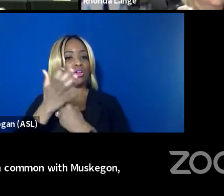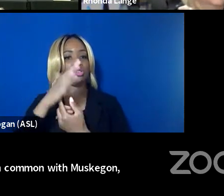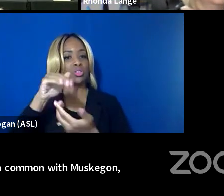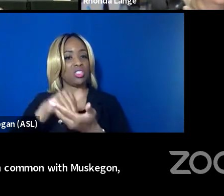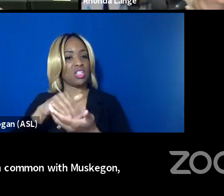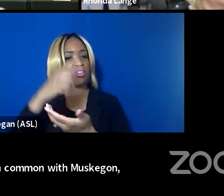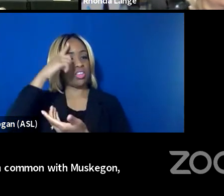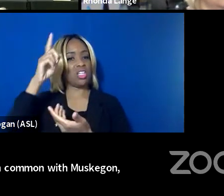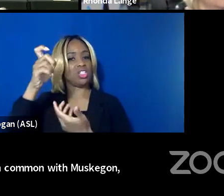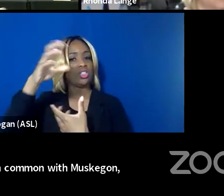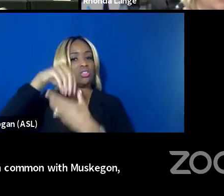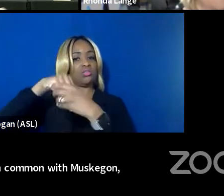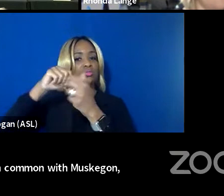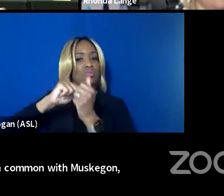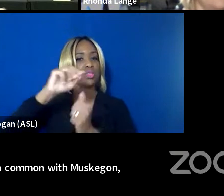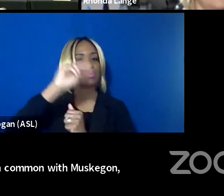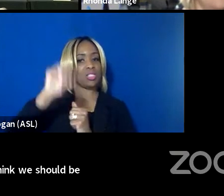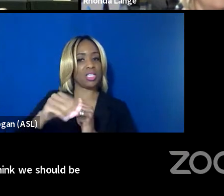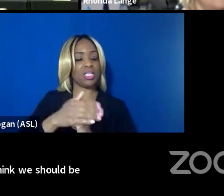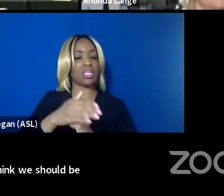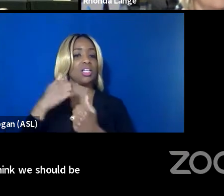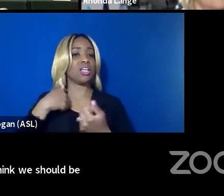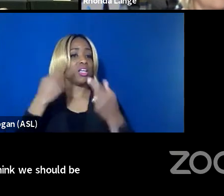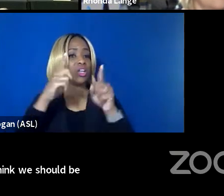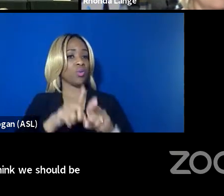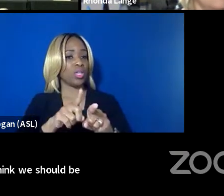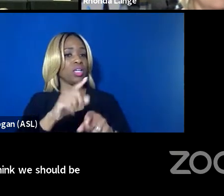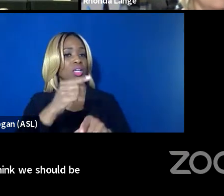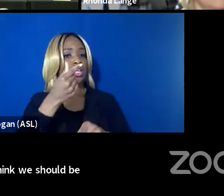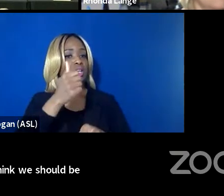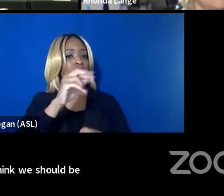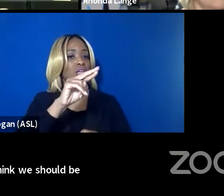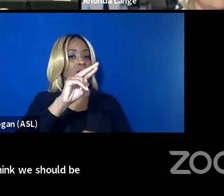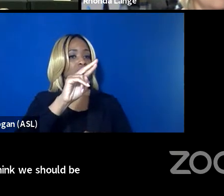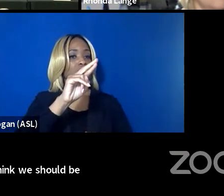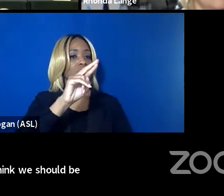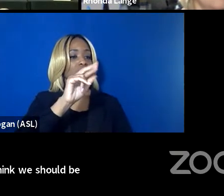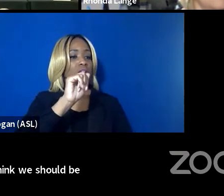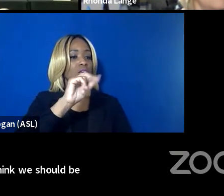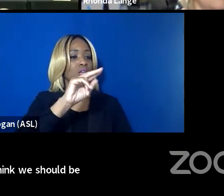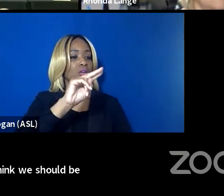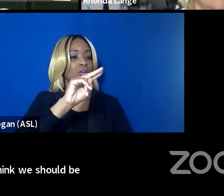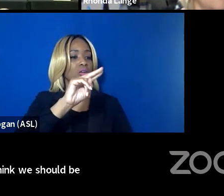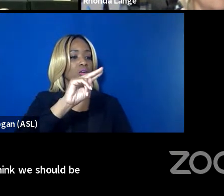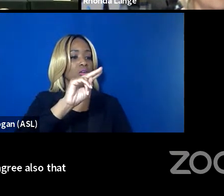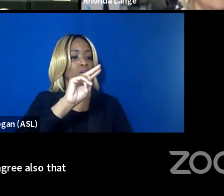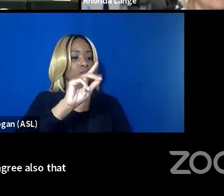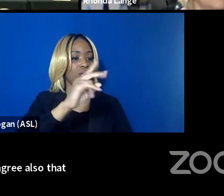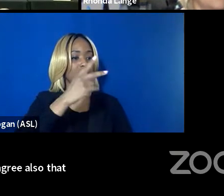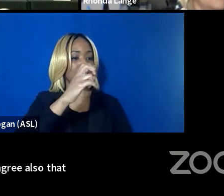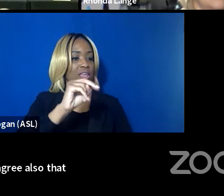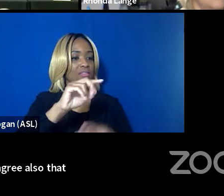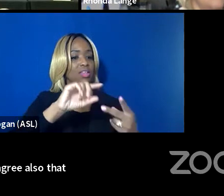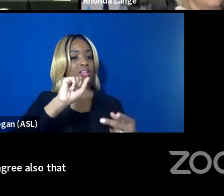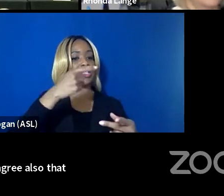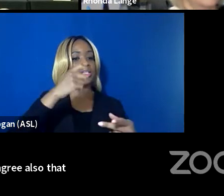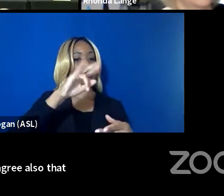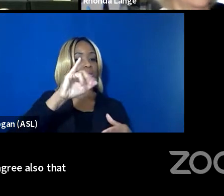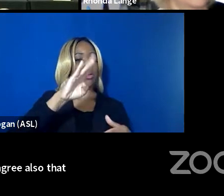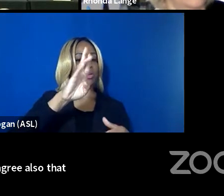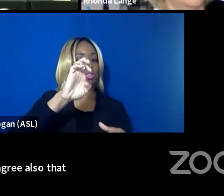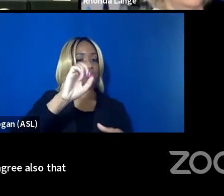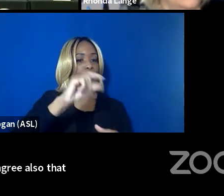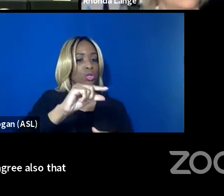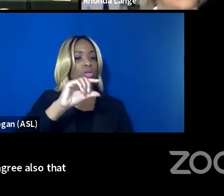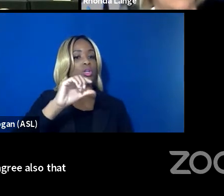lumped with Muskegon. I agree also that Grand Haven and Ferrisburg and Spring Lake have grown a lot. They are becoming